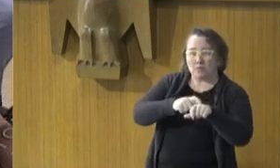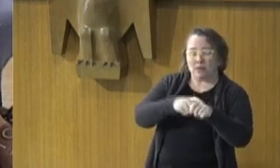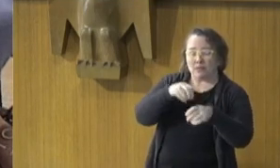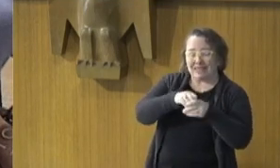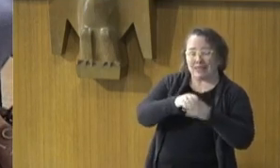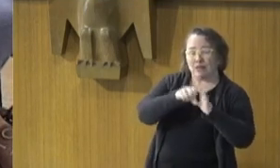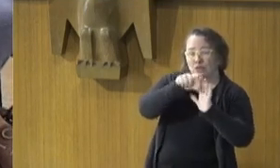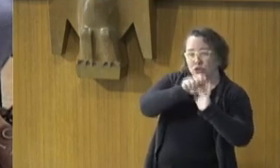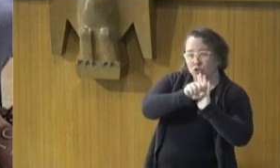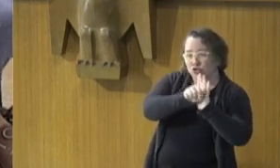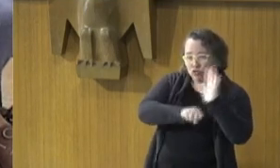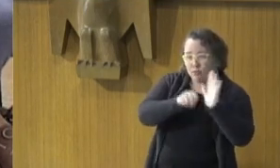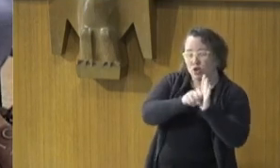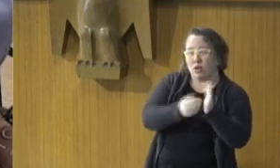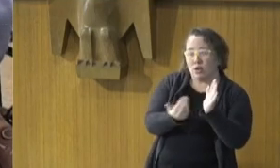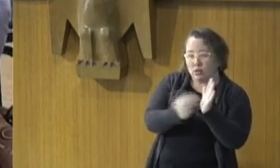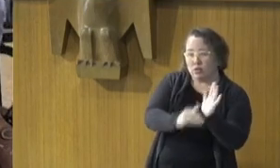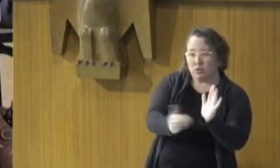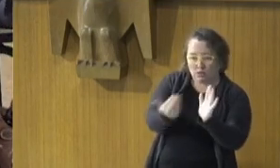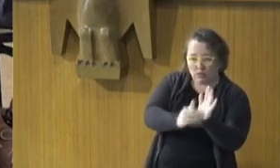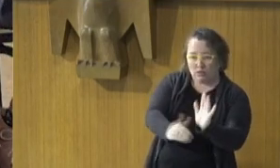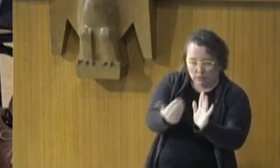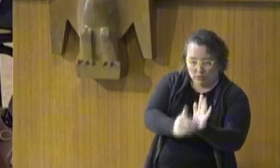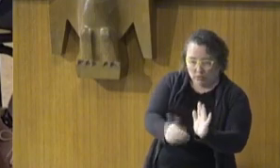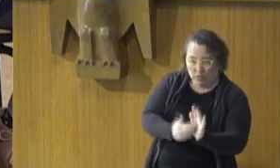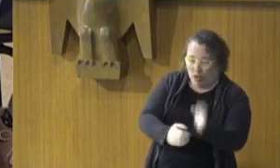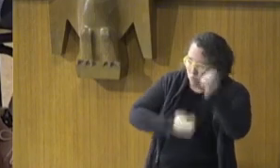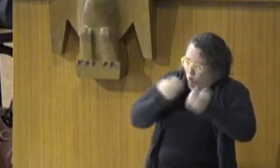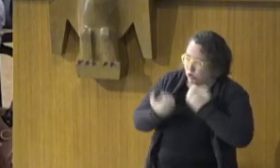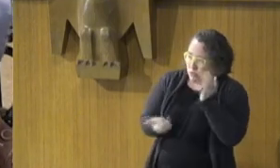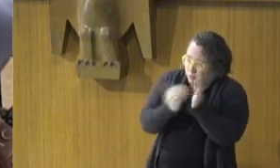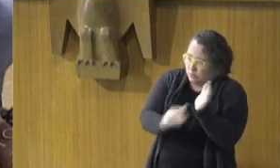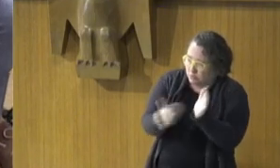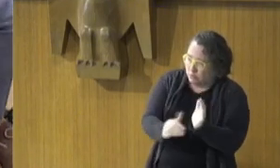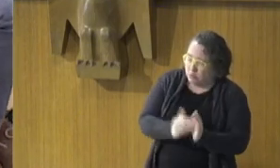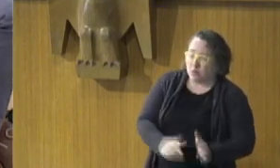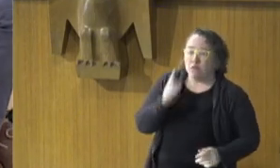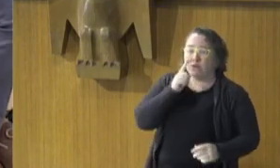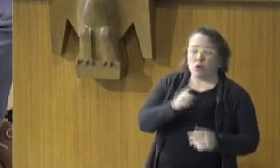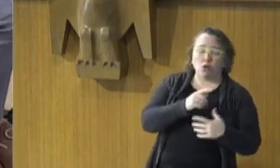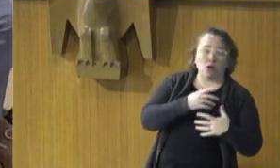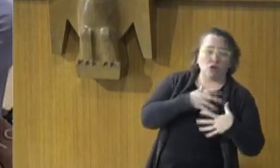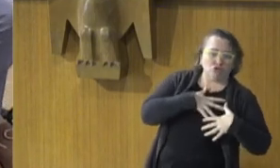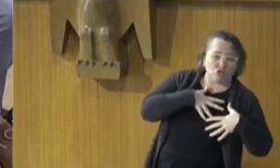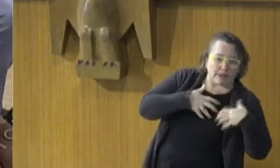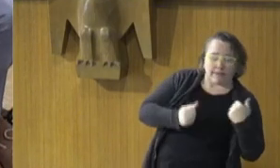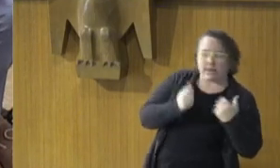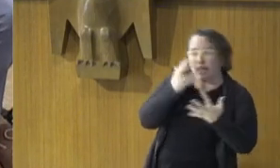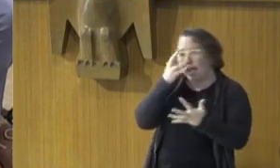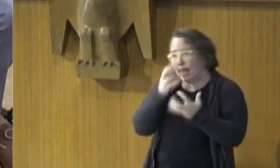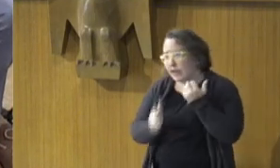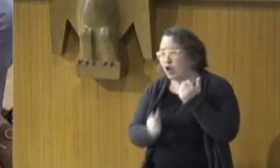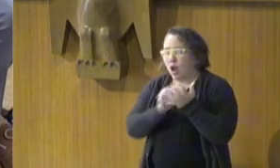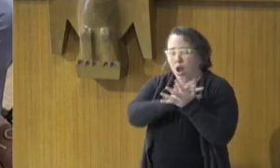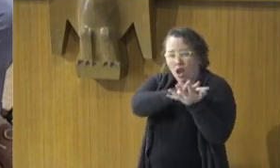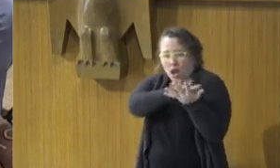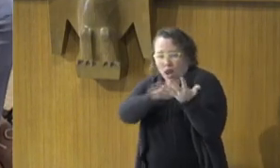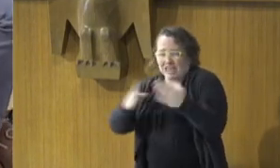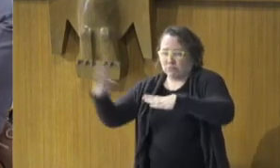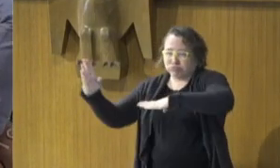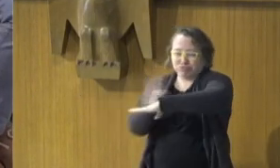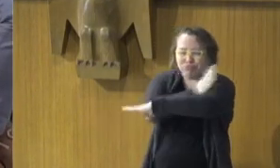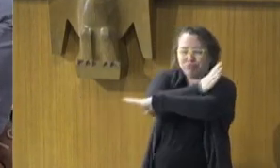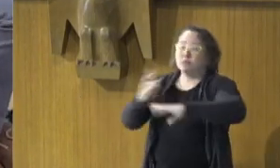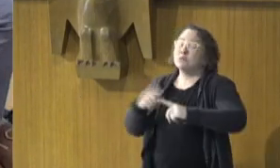people feeling all of the breadth of emotions from grief to anger. And it presents that in a way to say, like,